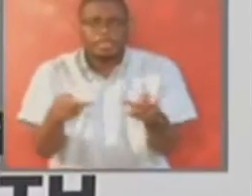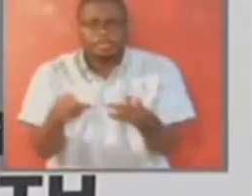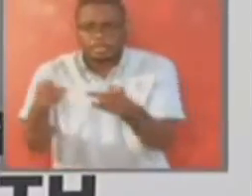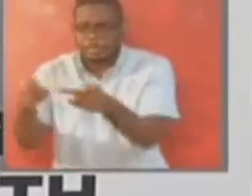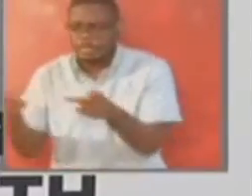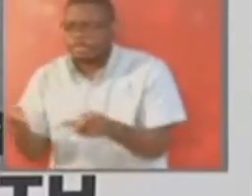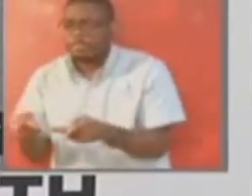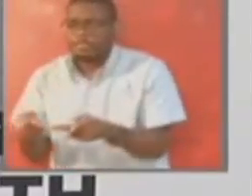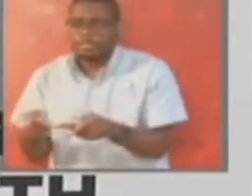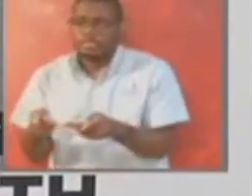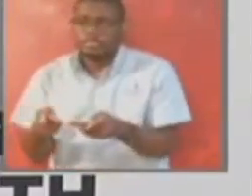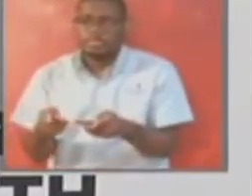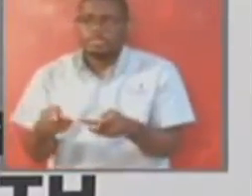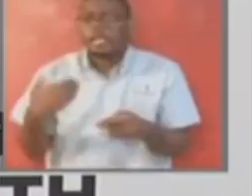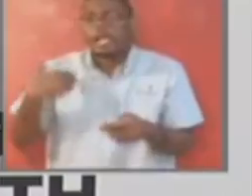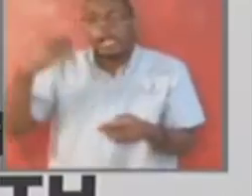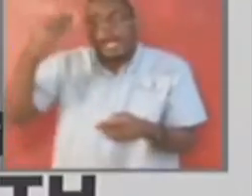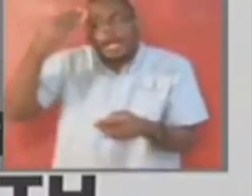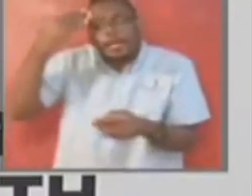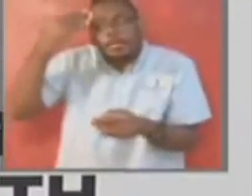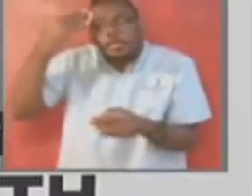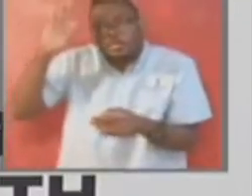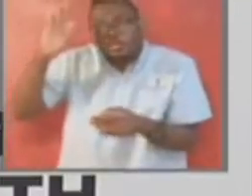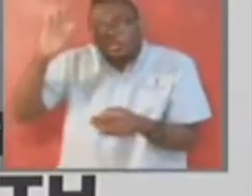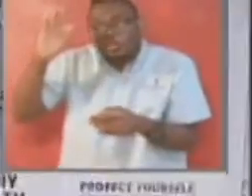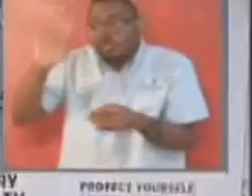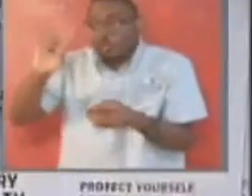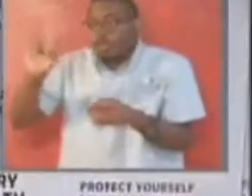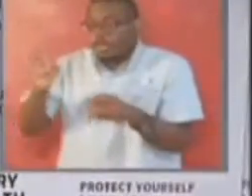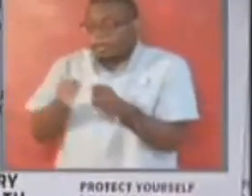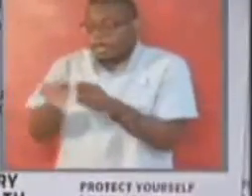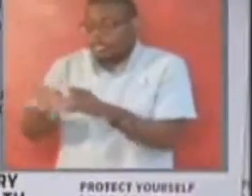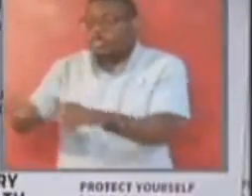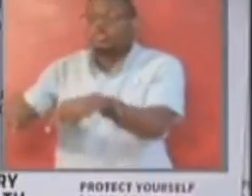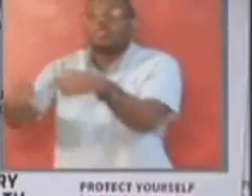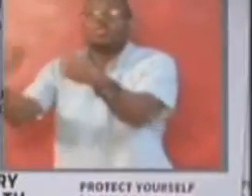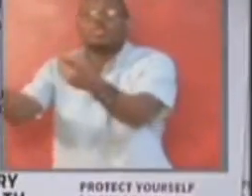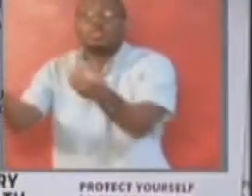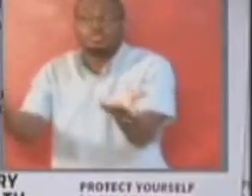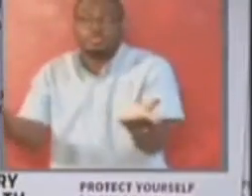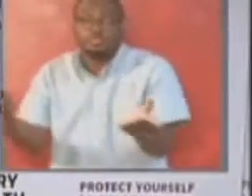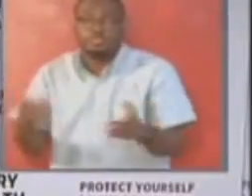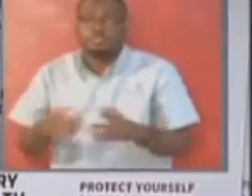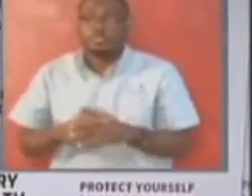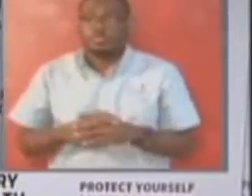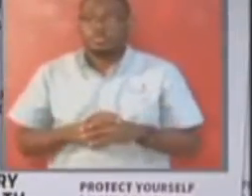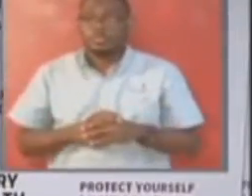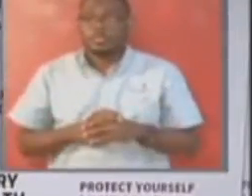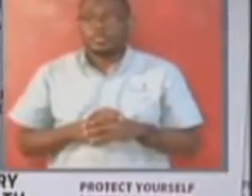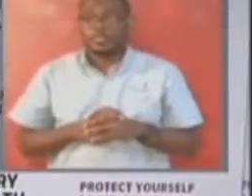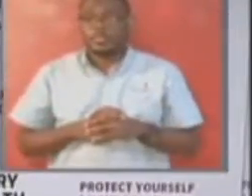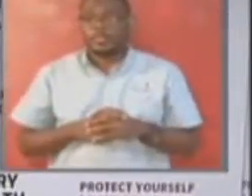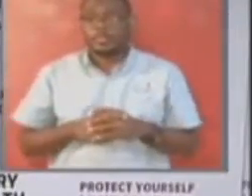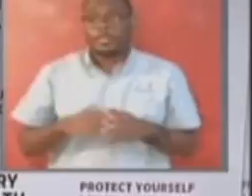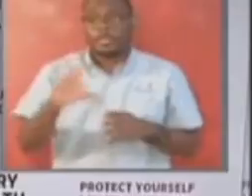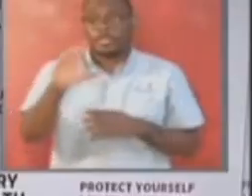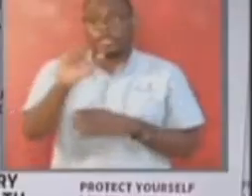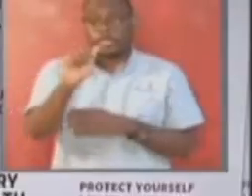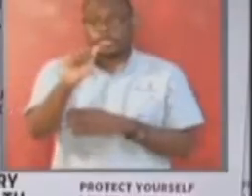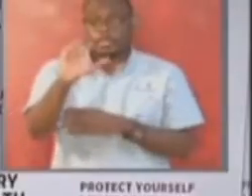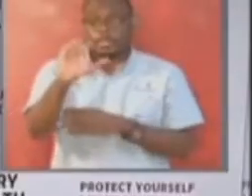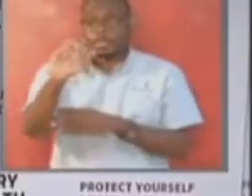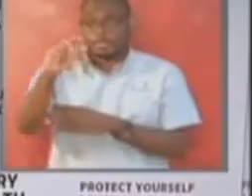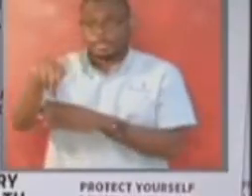instance where that group of individuals would have been going. Thank you. AZP News, we are ready for you now.